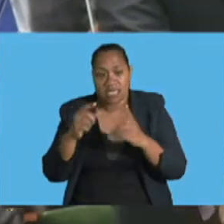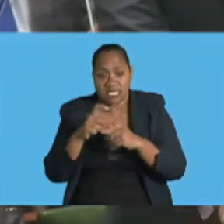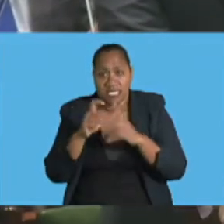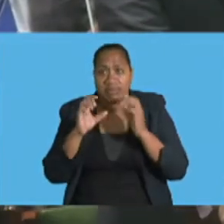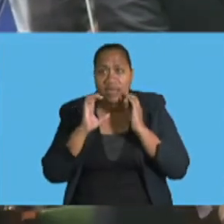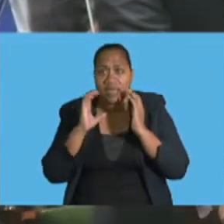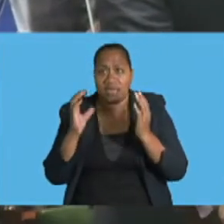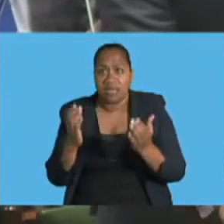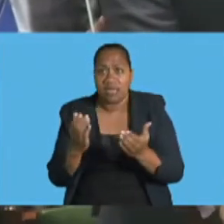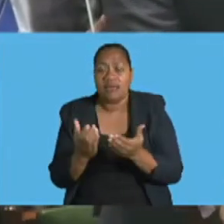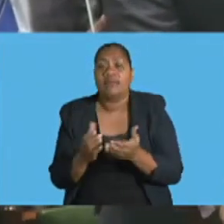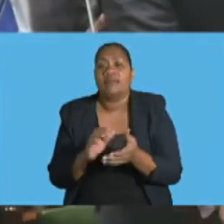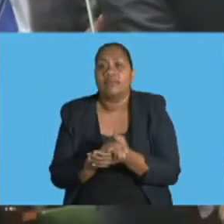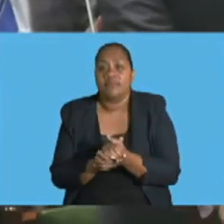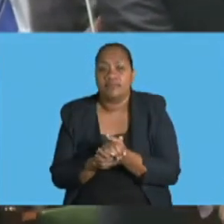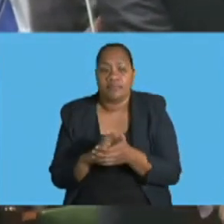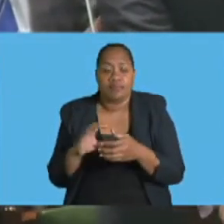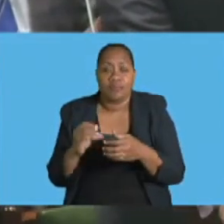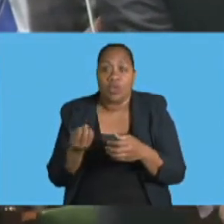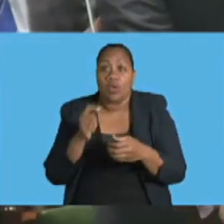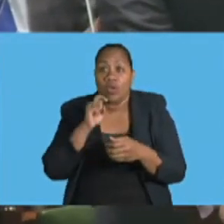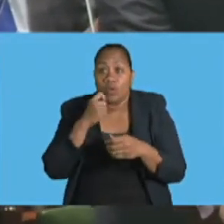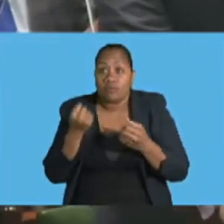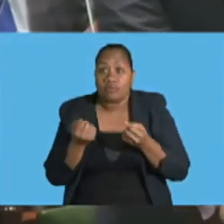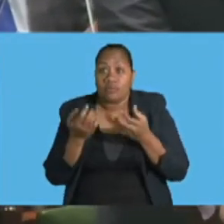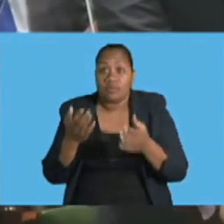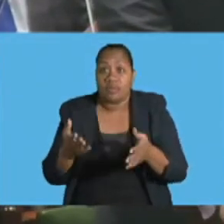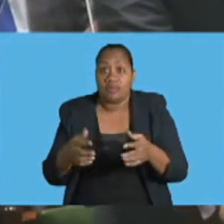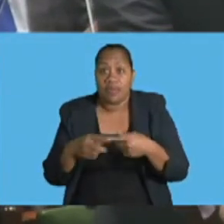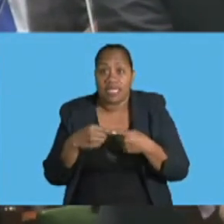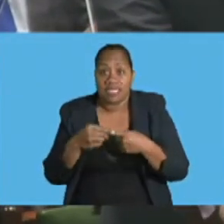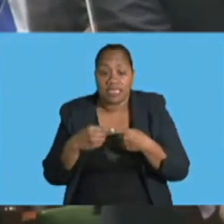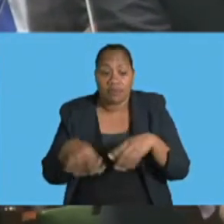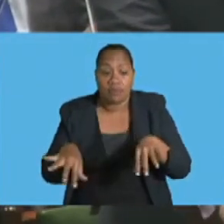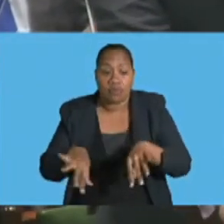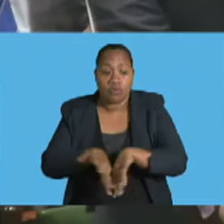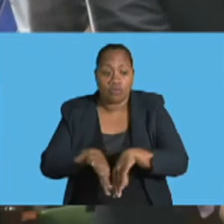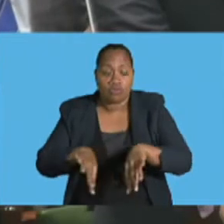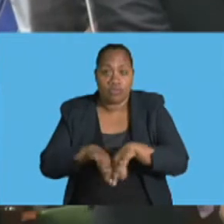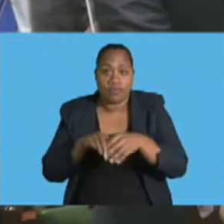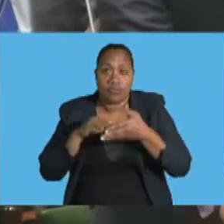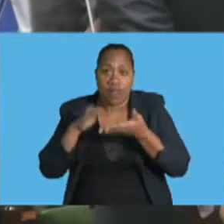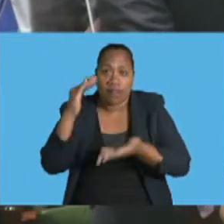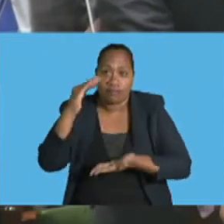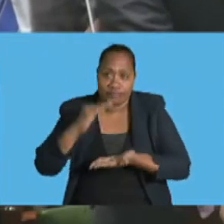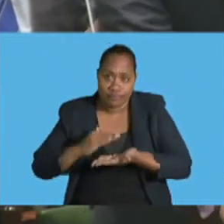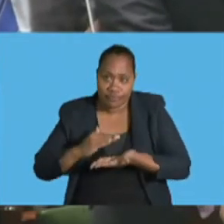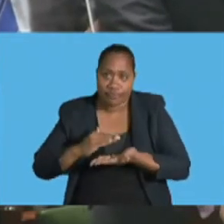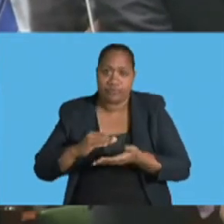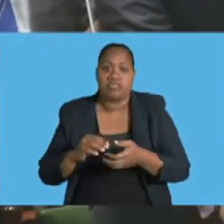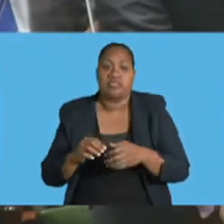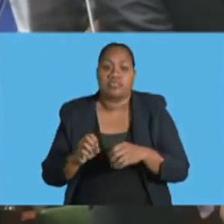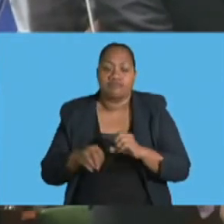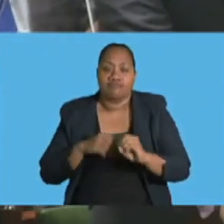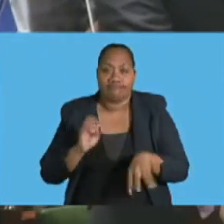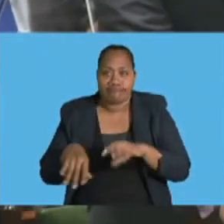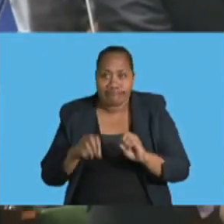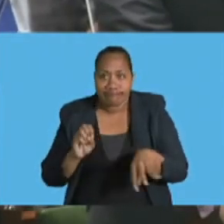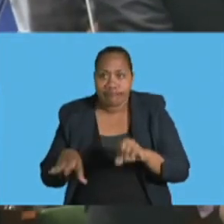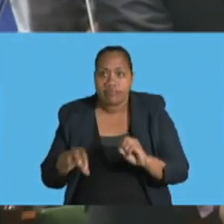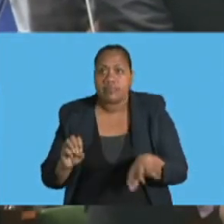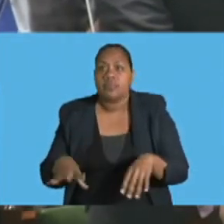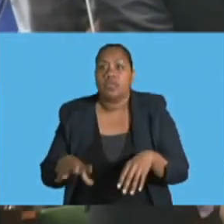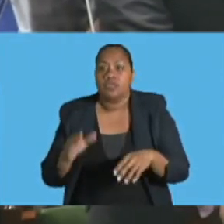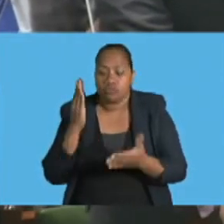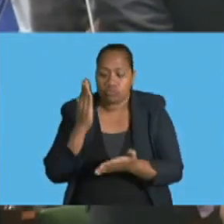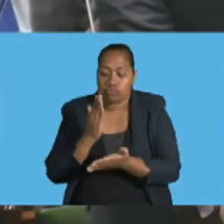measures to reduce plastics pollution, a key threat to our waterways and oceans. They include a ban on all single-use plastic